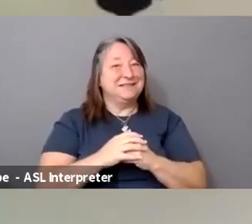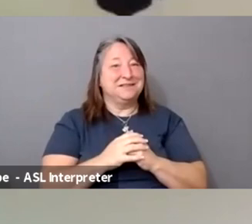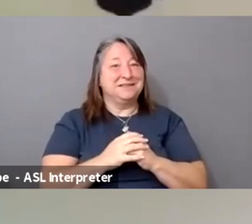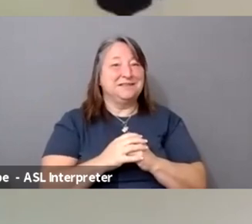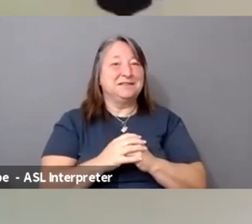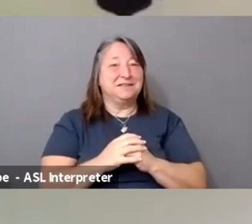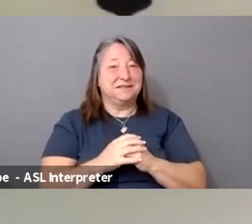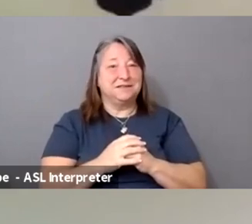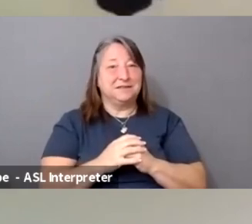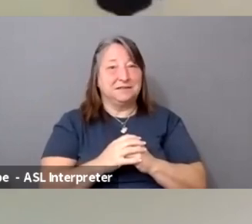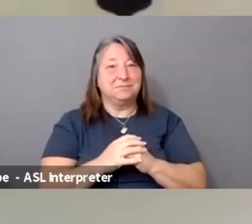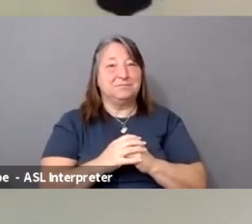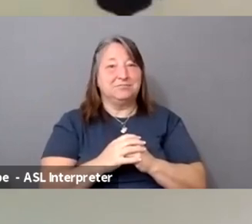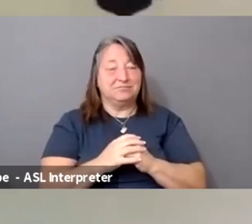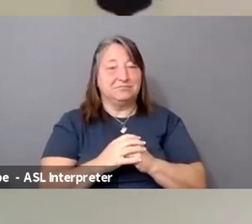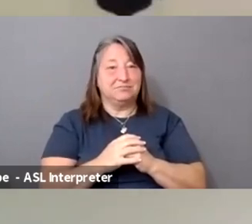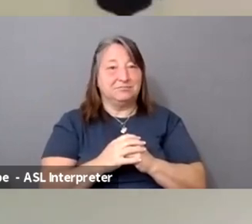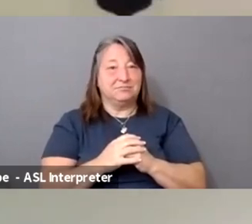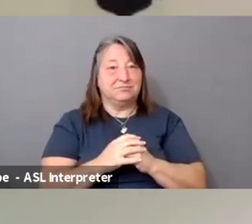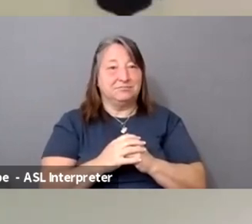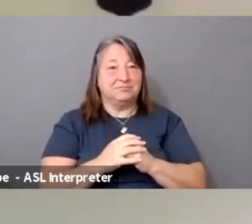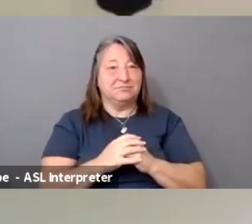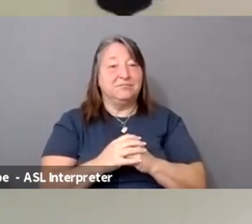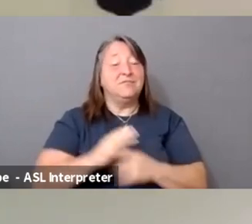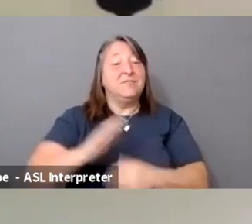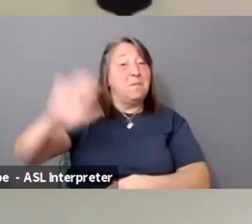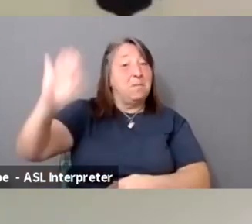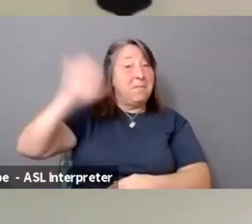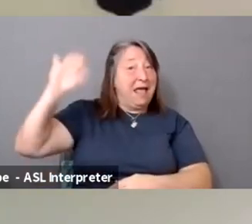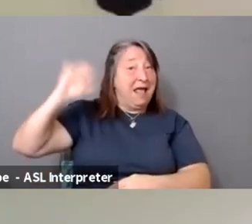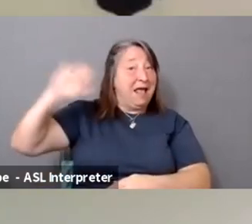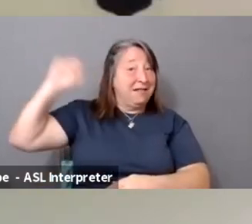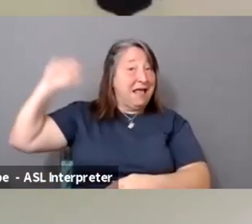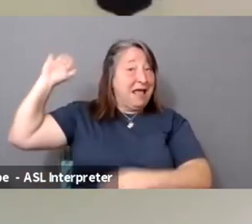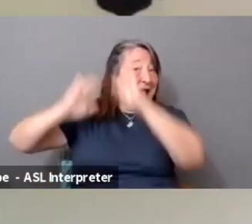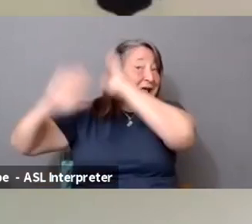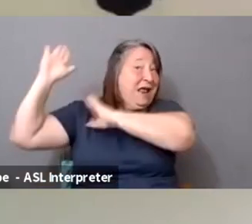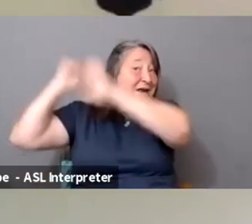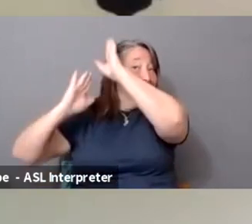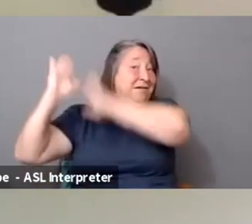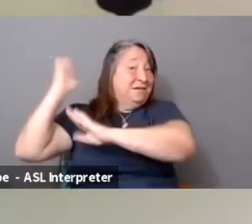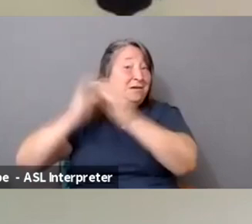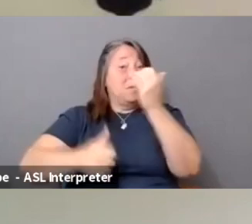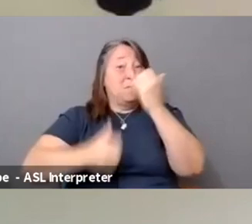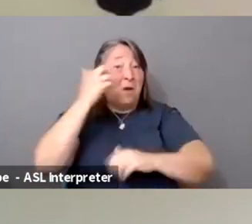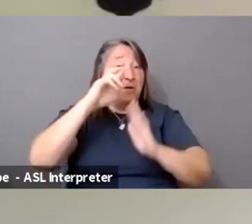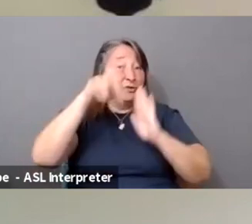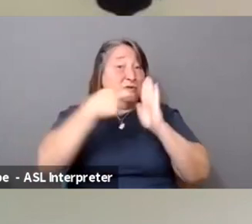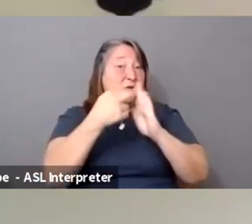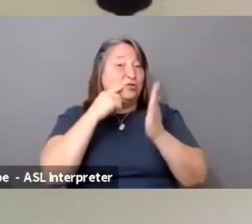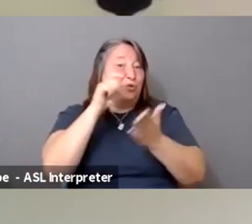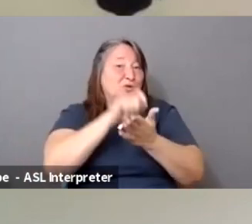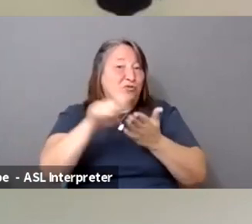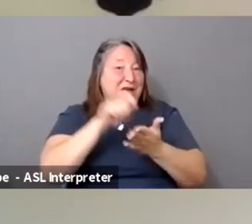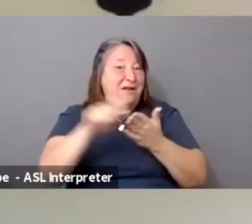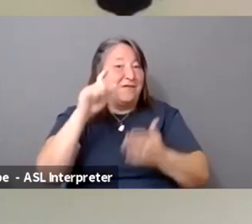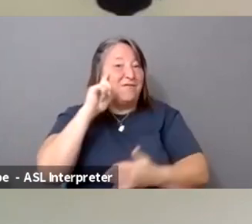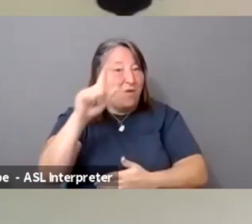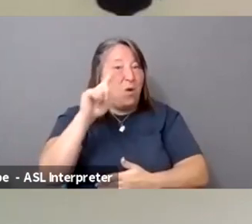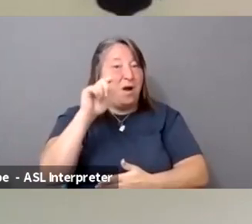Yeah, that was, you know, back then, really most of the roles were written for Asians.